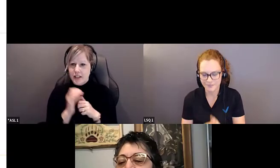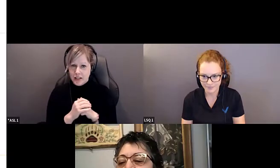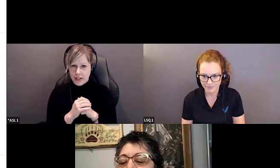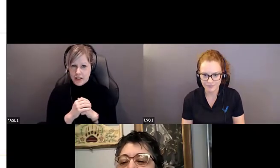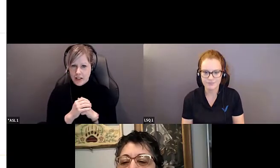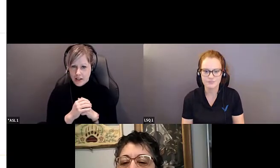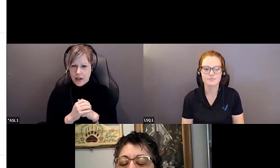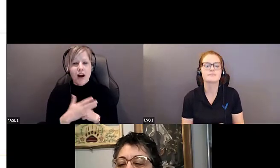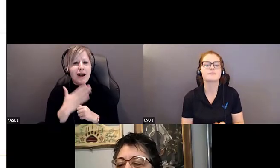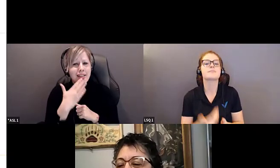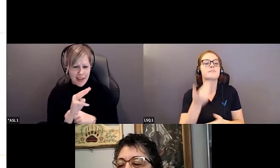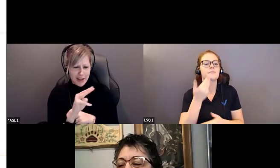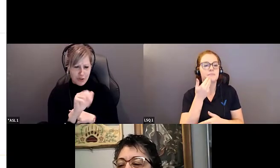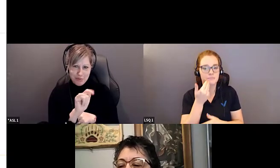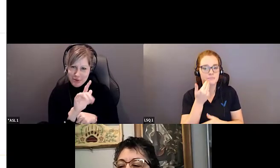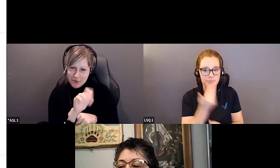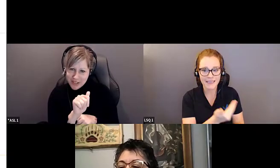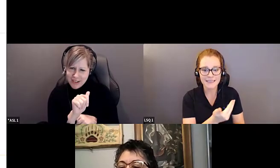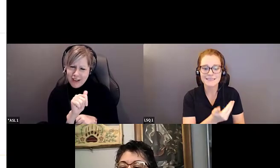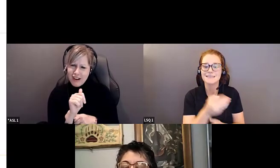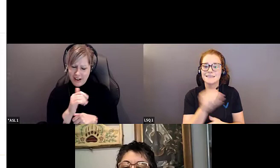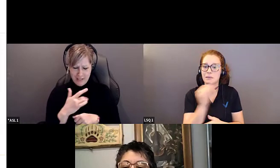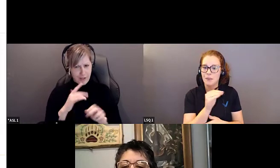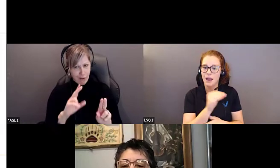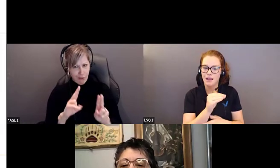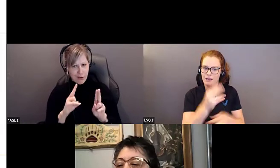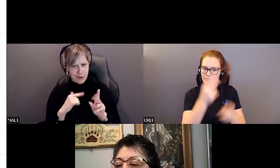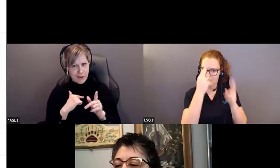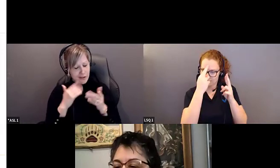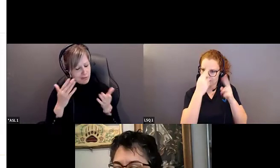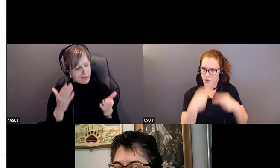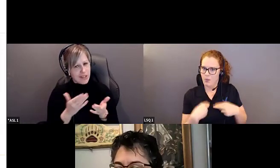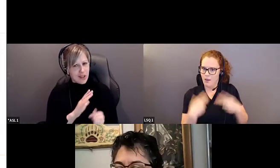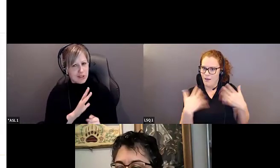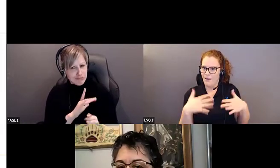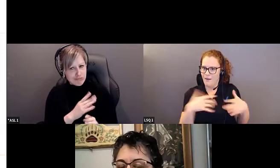Merci, Maria. It's an honor to be here. I